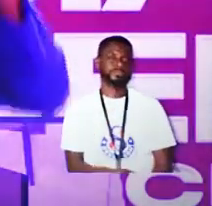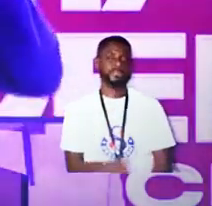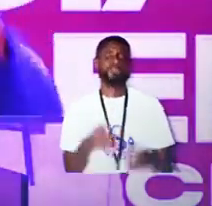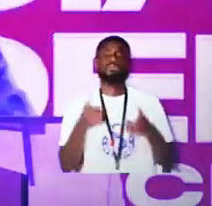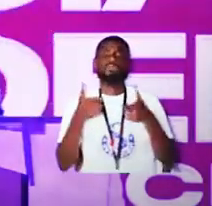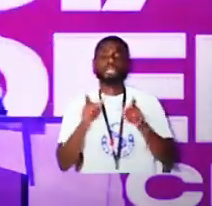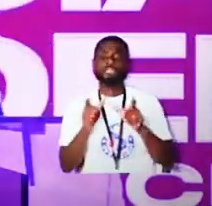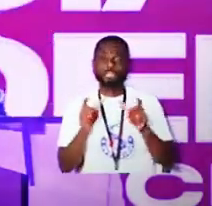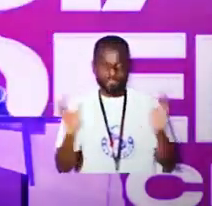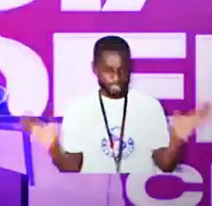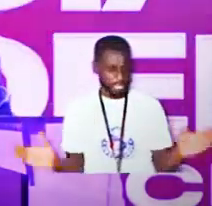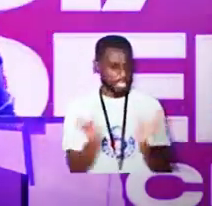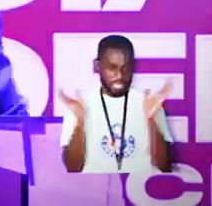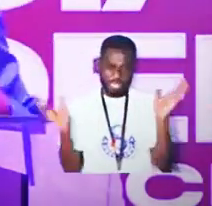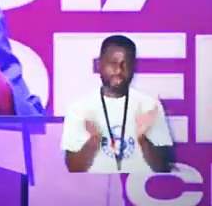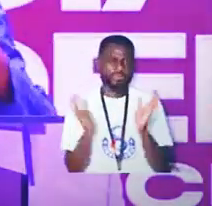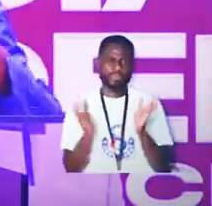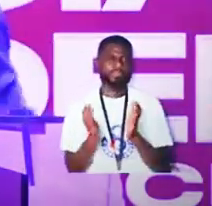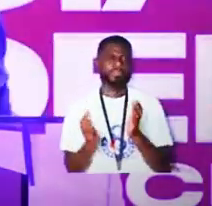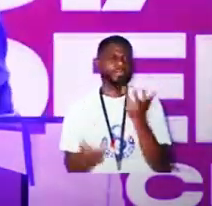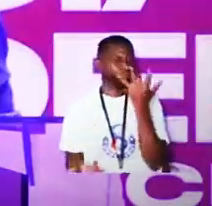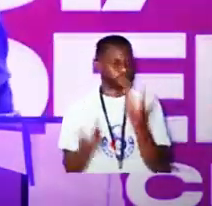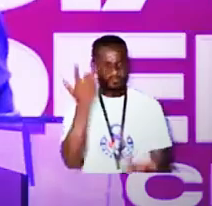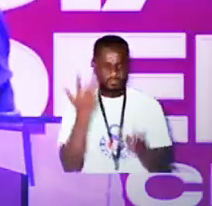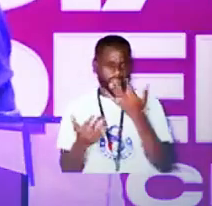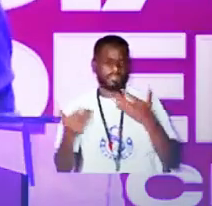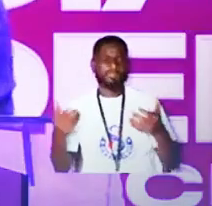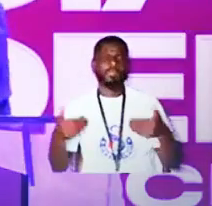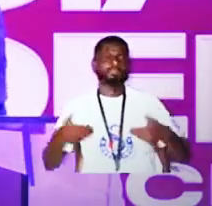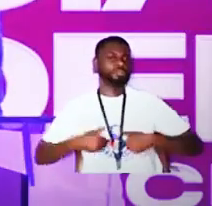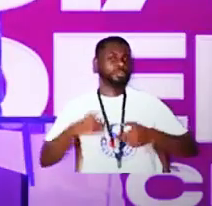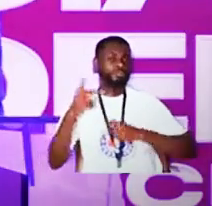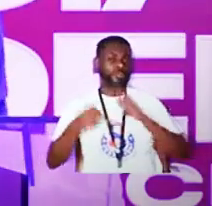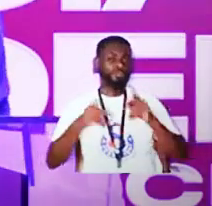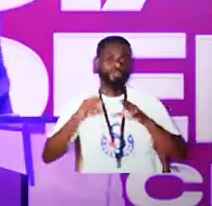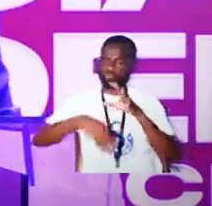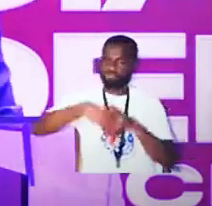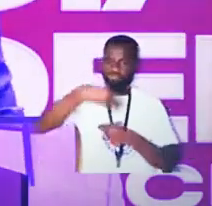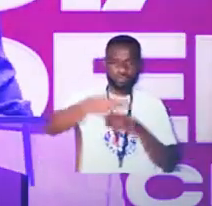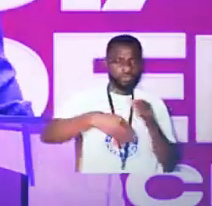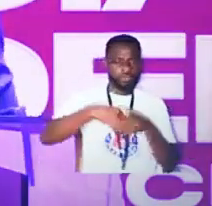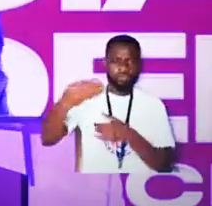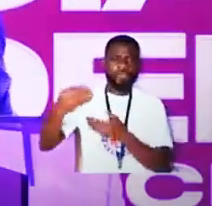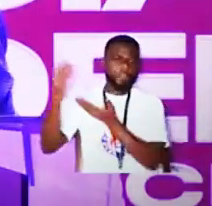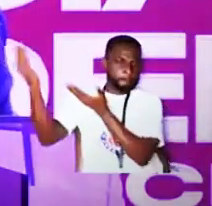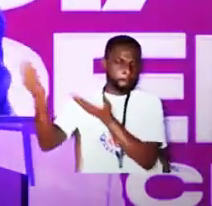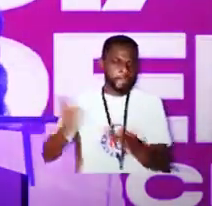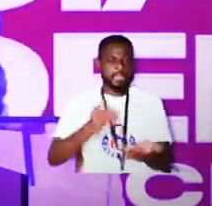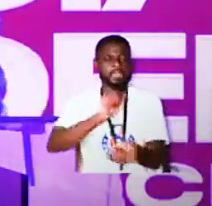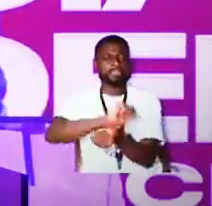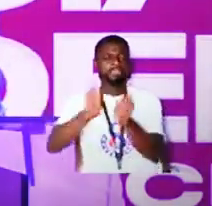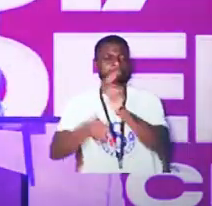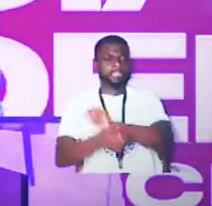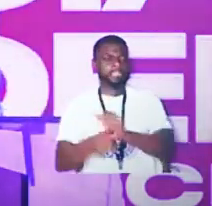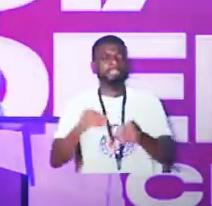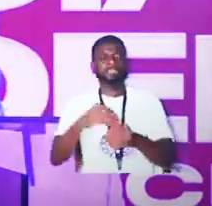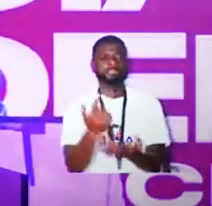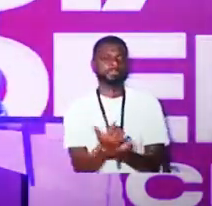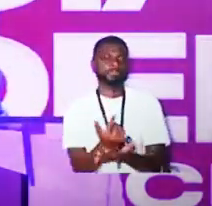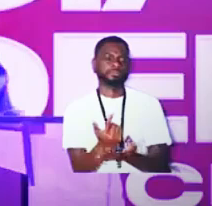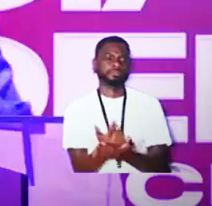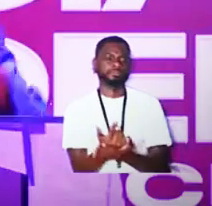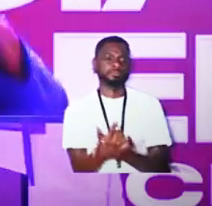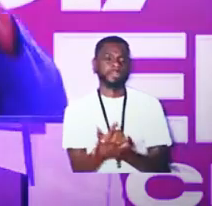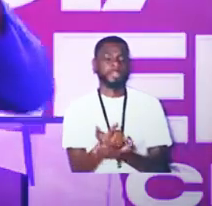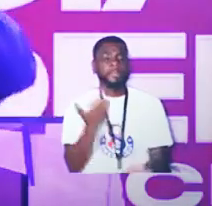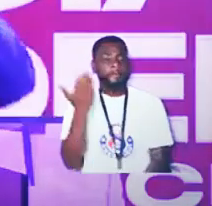us be fired up as young people to go out there and bring change on the land.